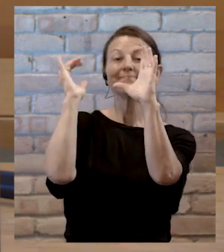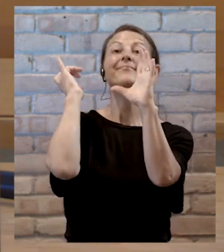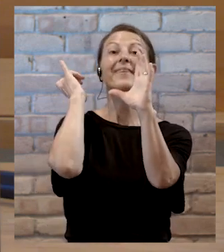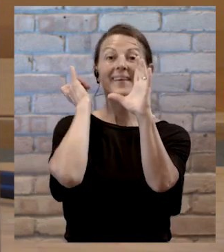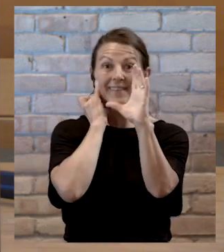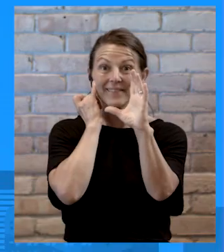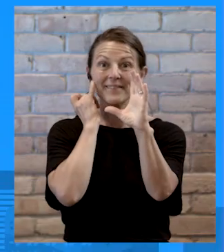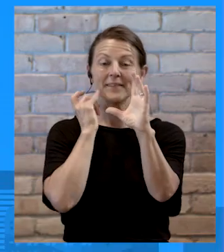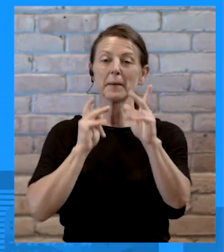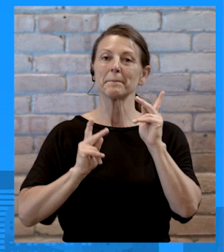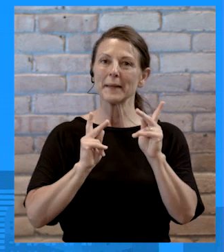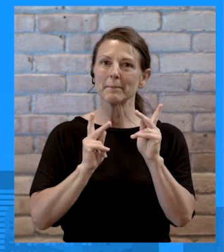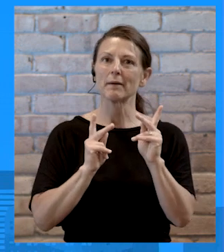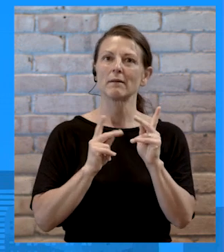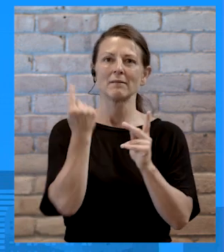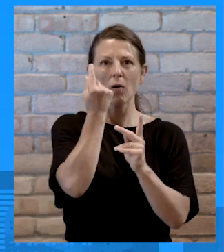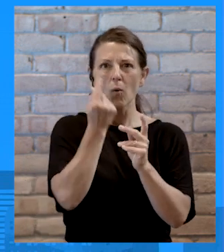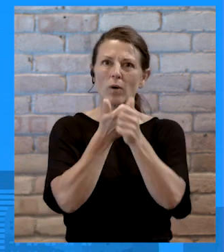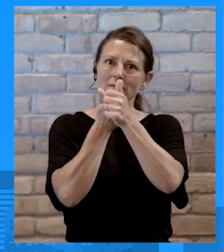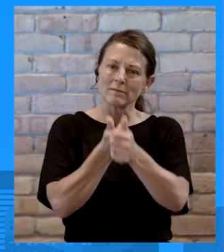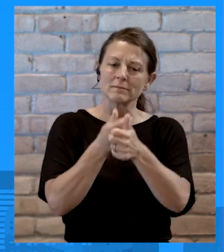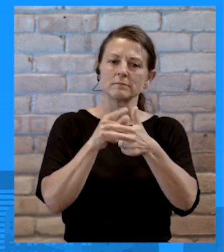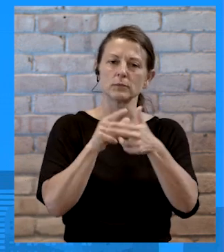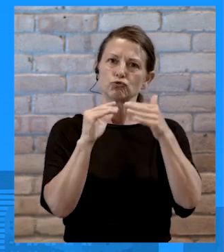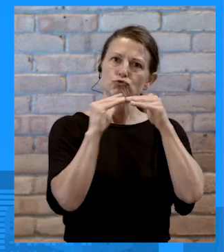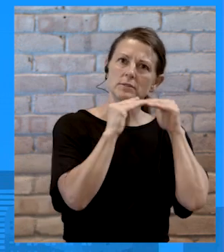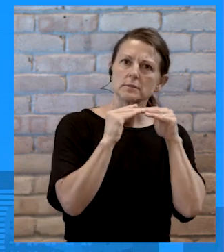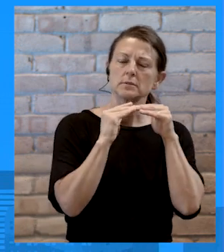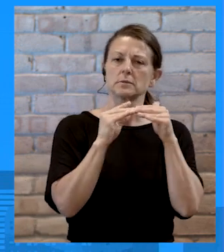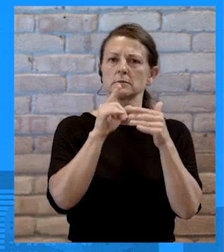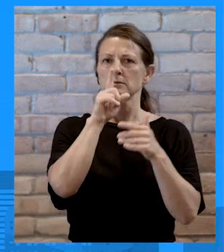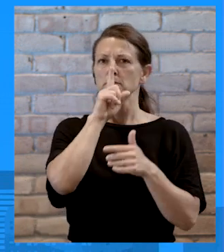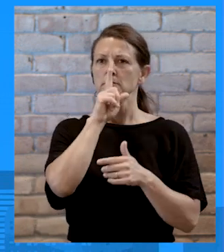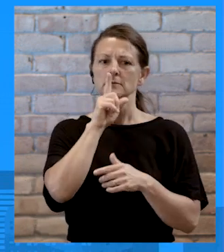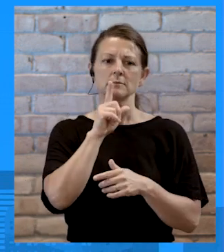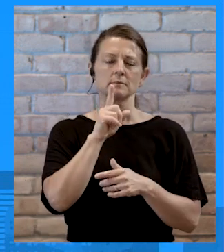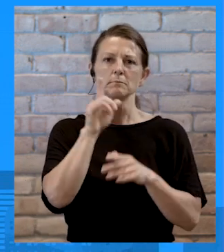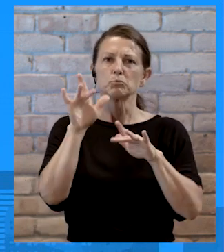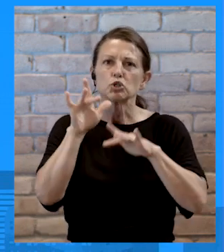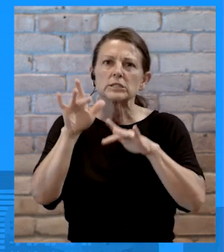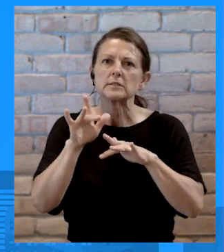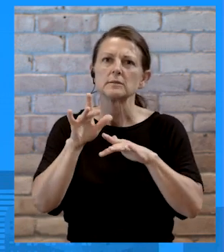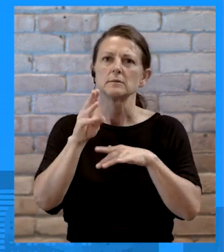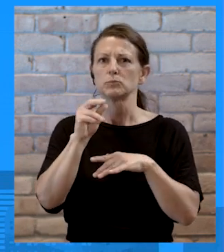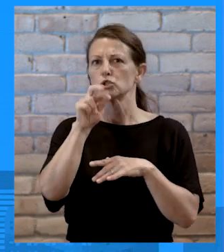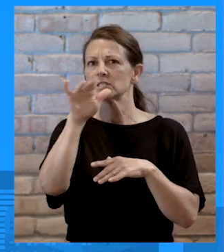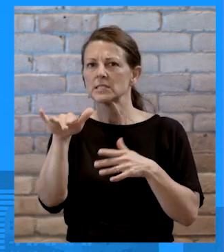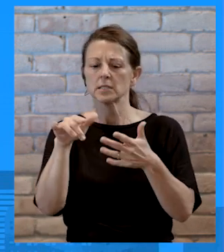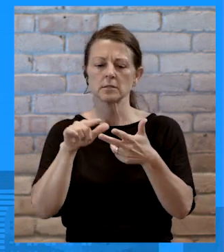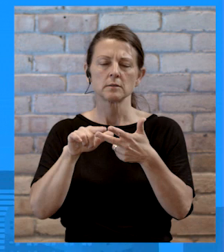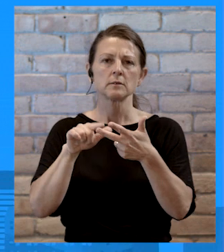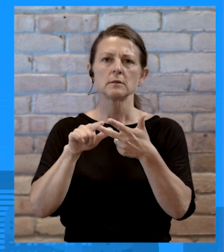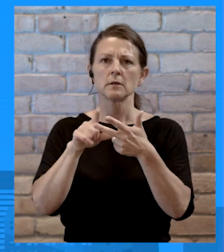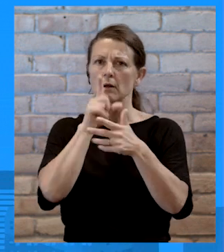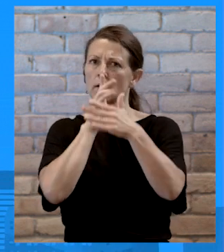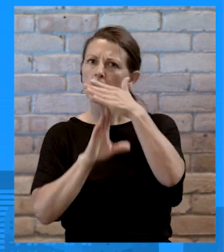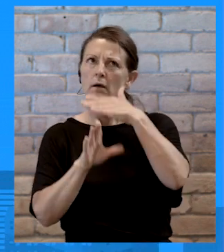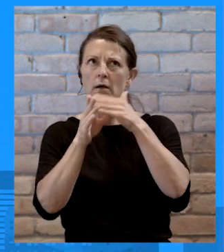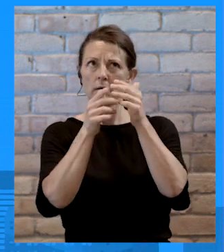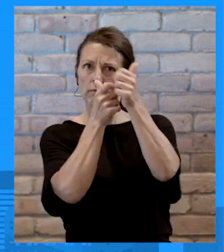justice and mercy and walking humbly with God.